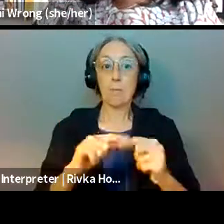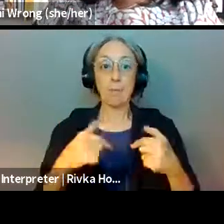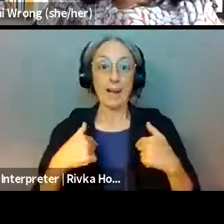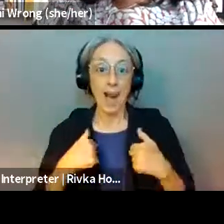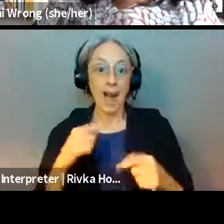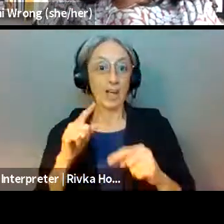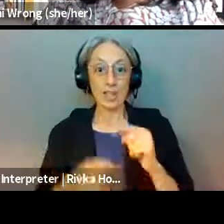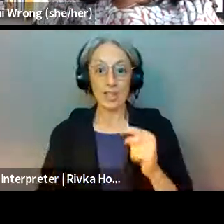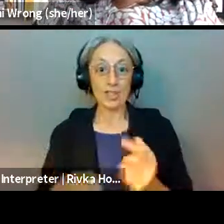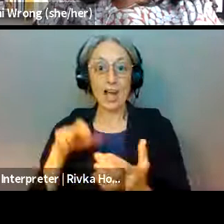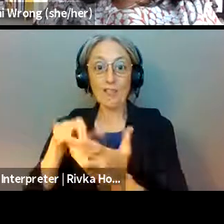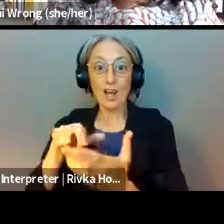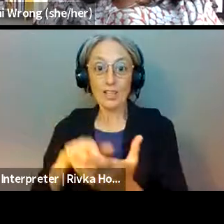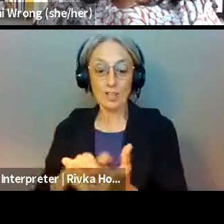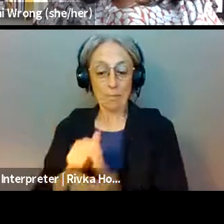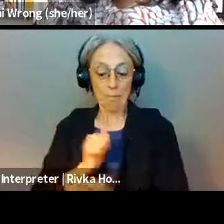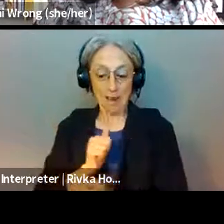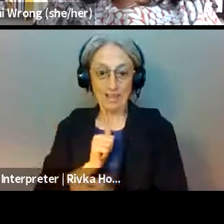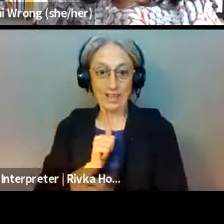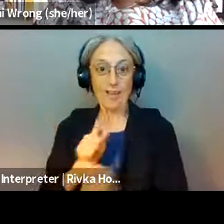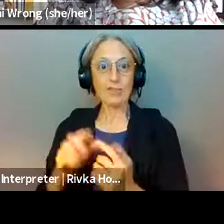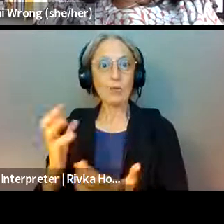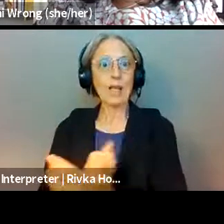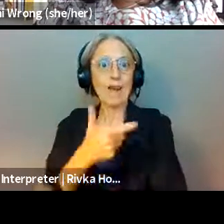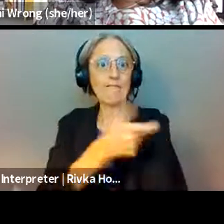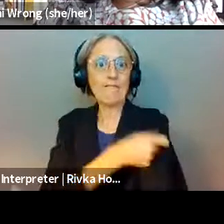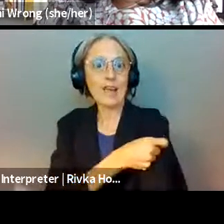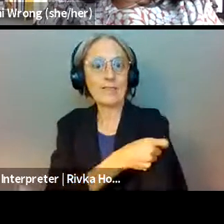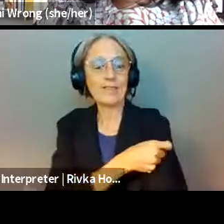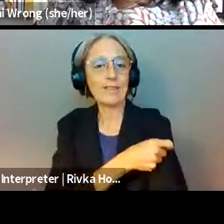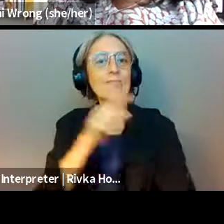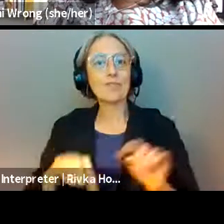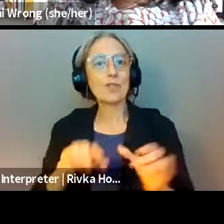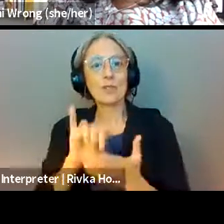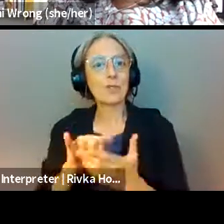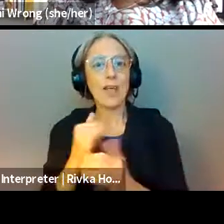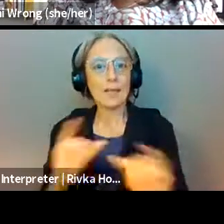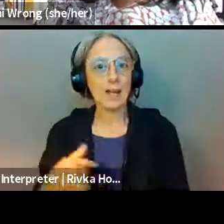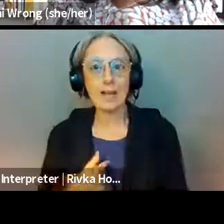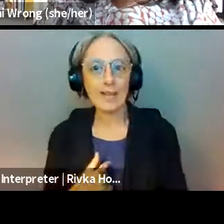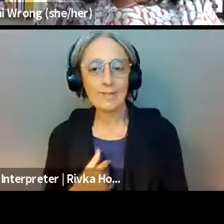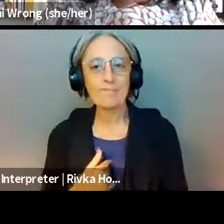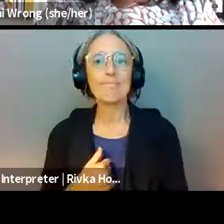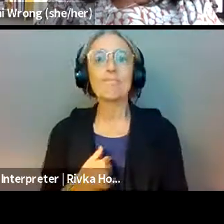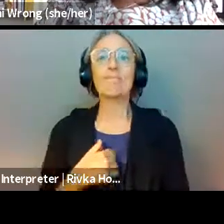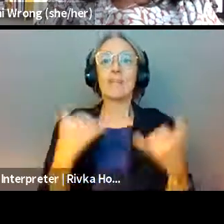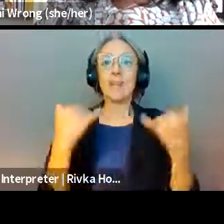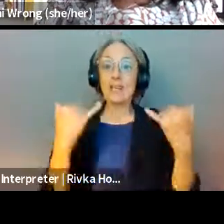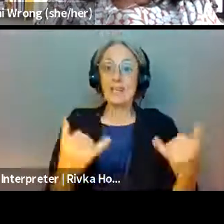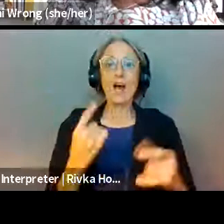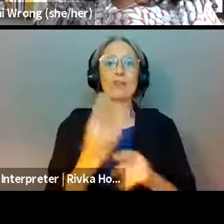the vaccine on my own. And so I just think this is the time to look where we